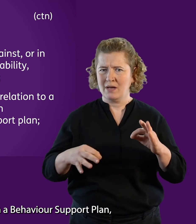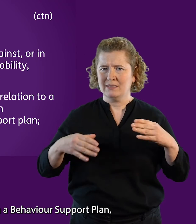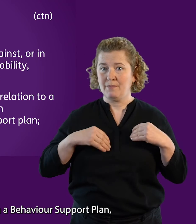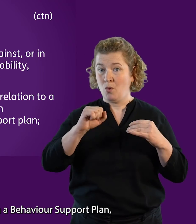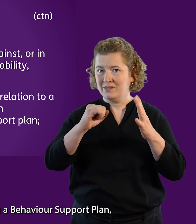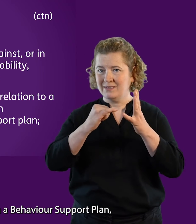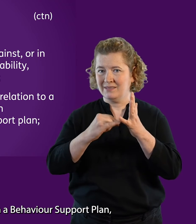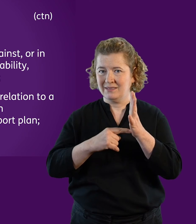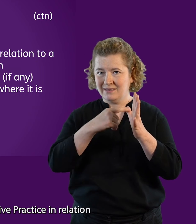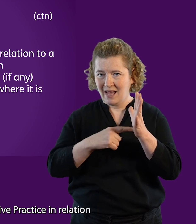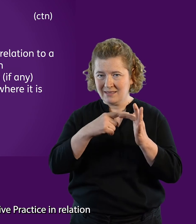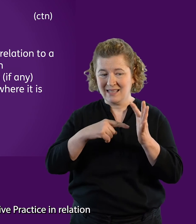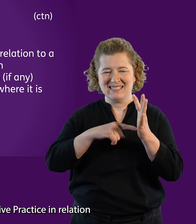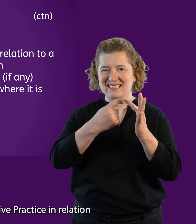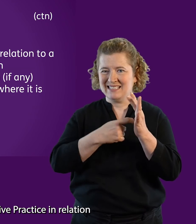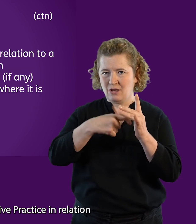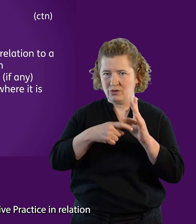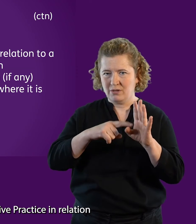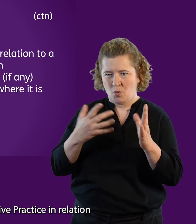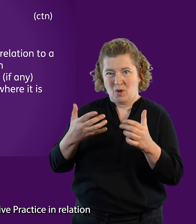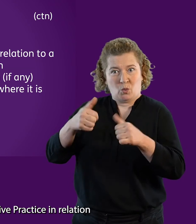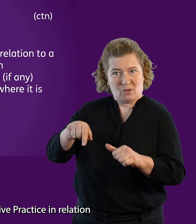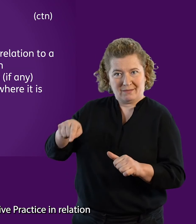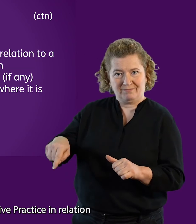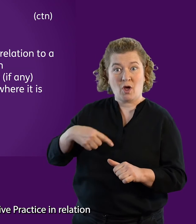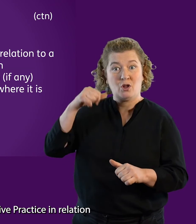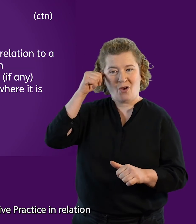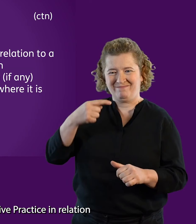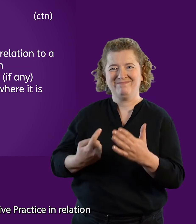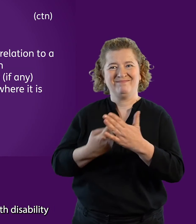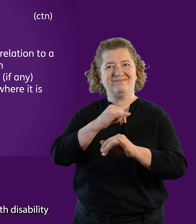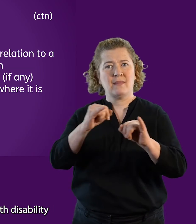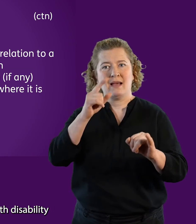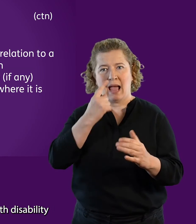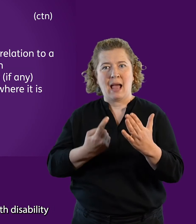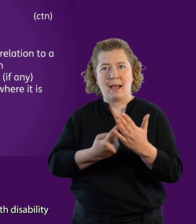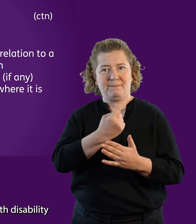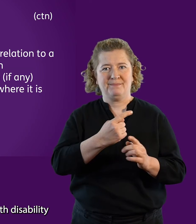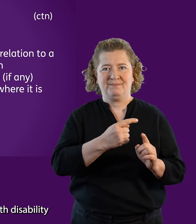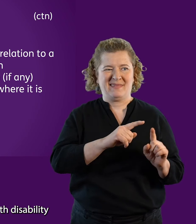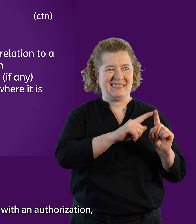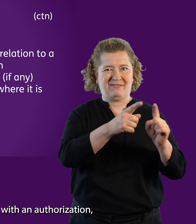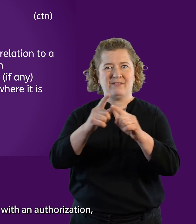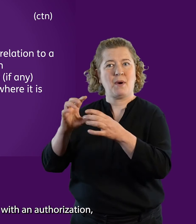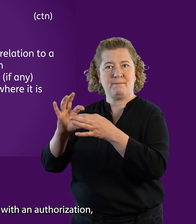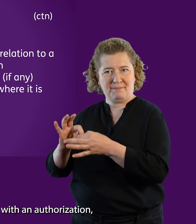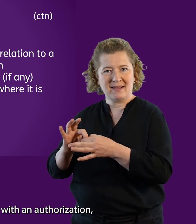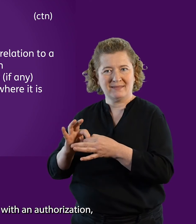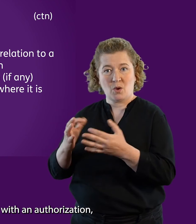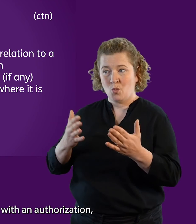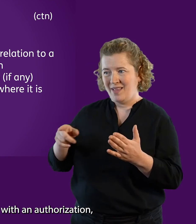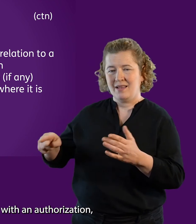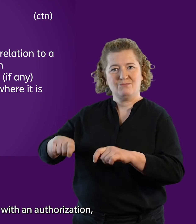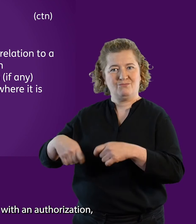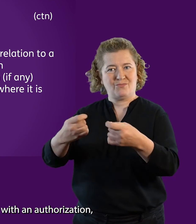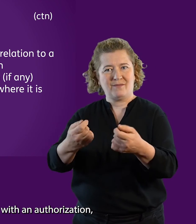with a behaviour support plan, and the use of a restrictive practice in relation to a person with disability that is not in